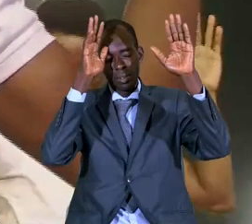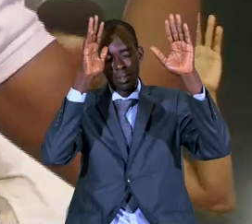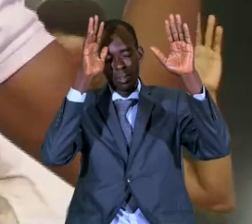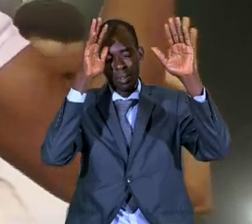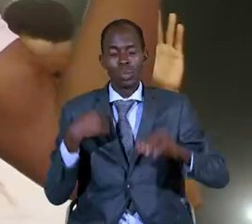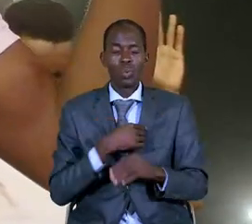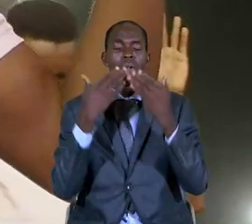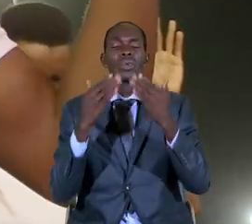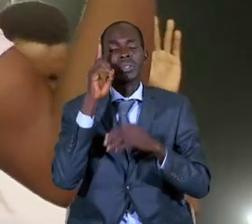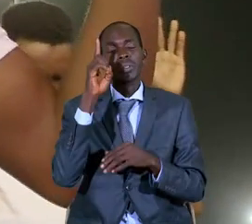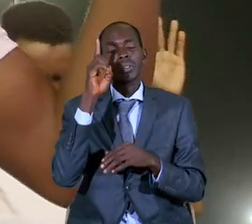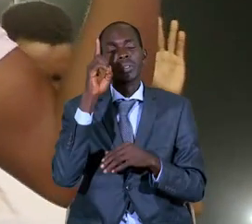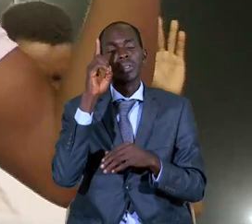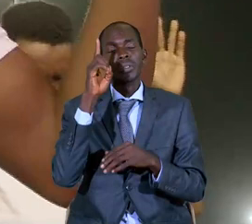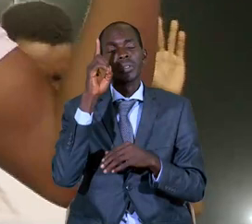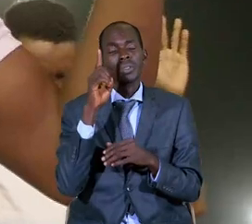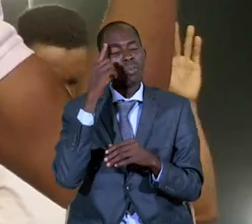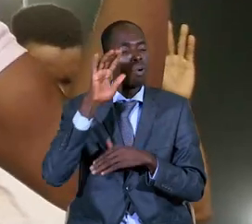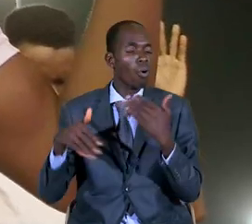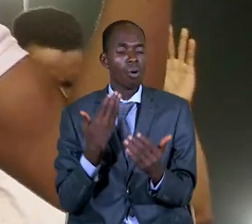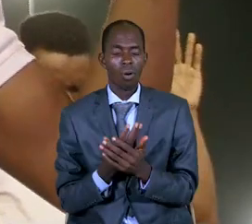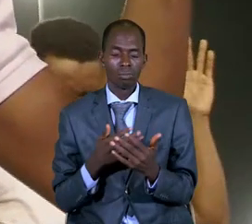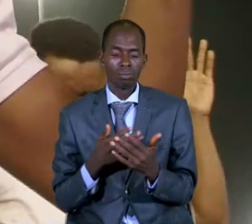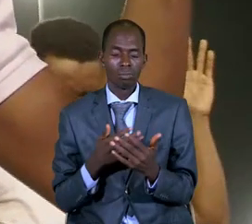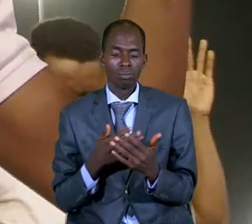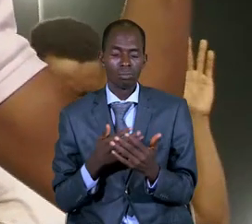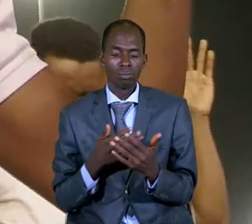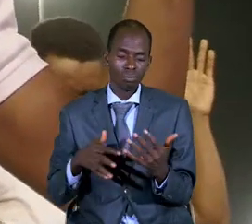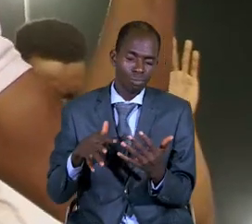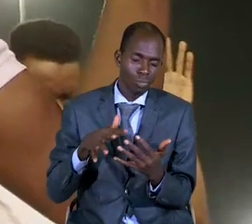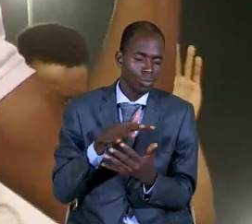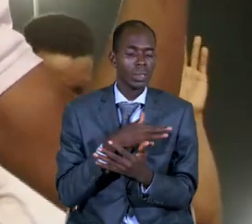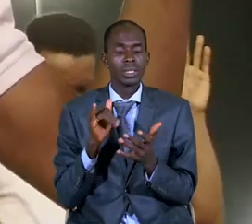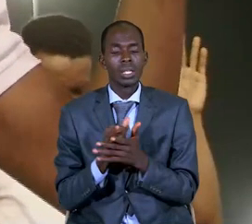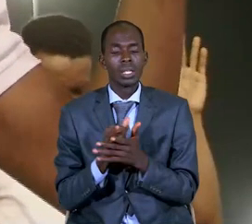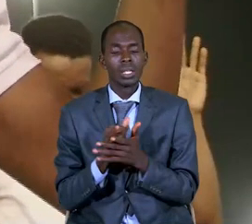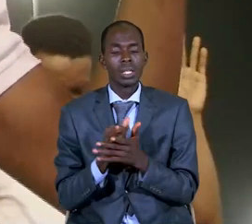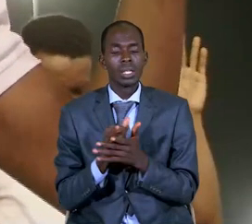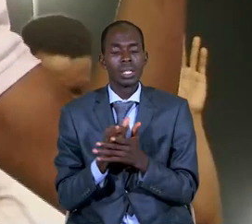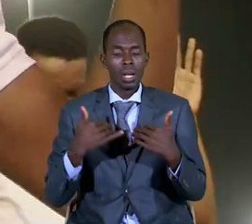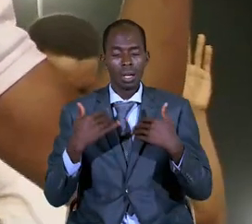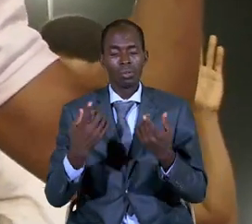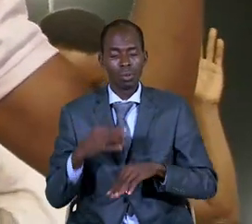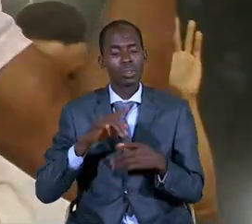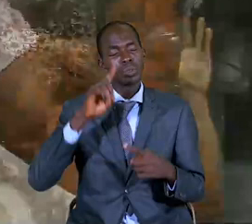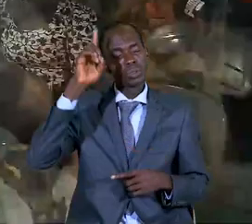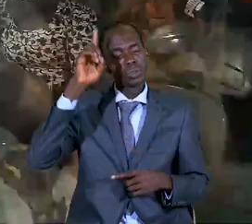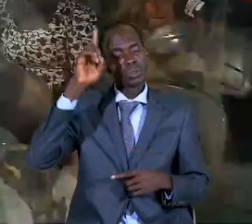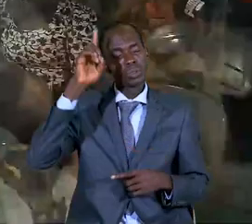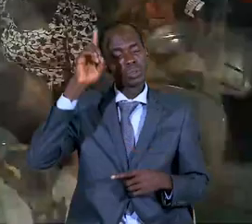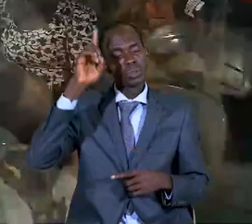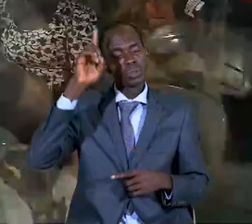we thank you for all these who have come unto you